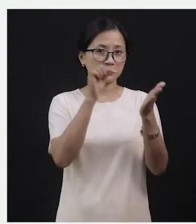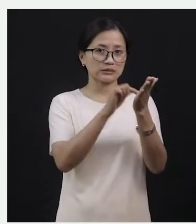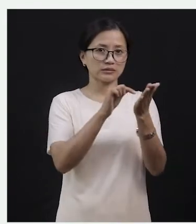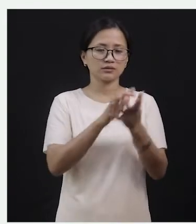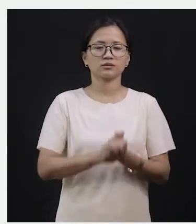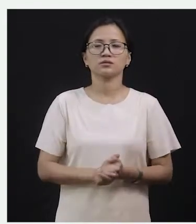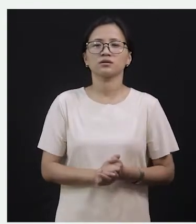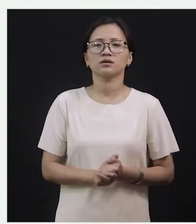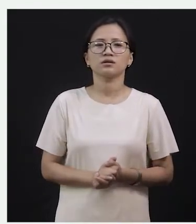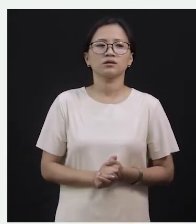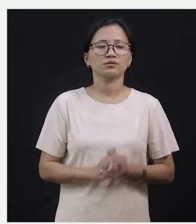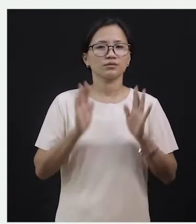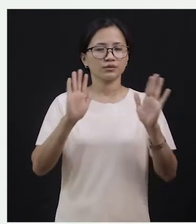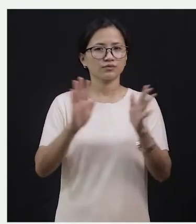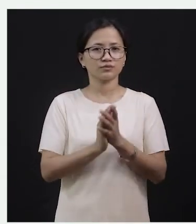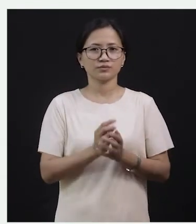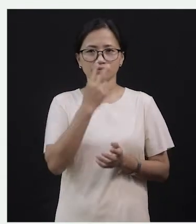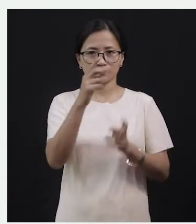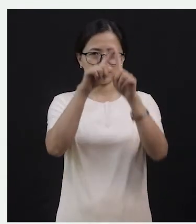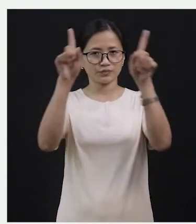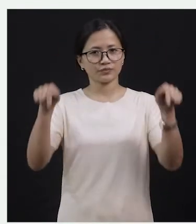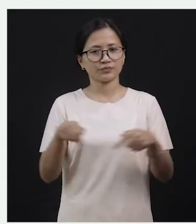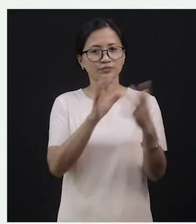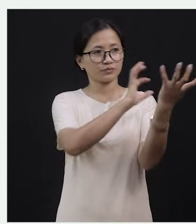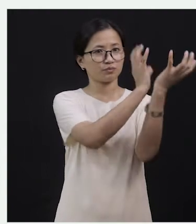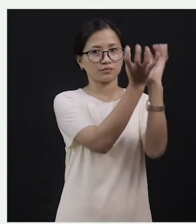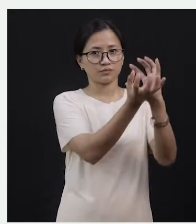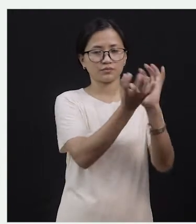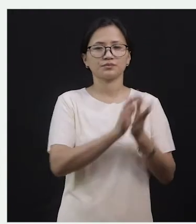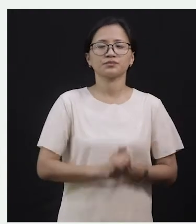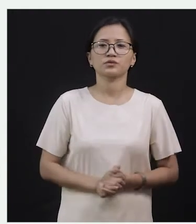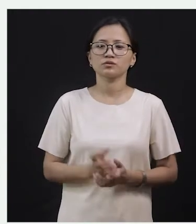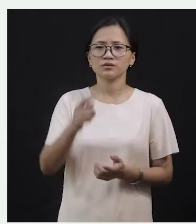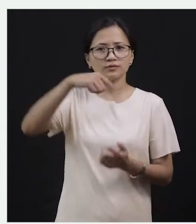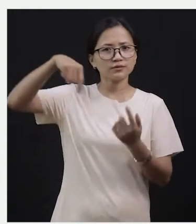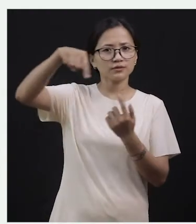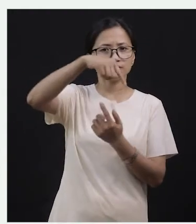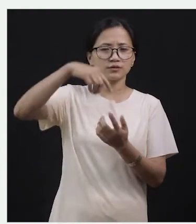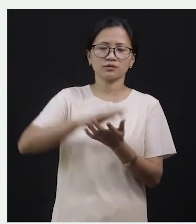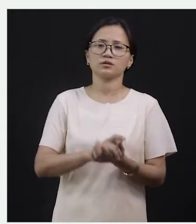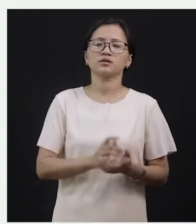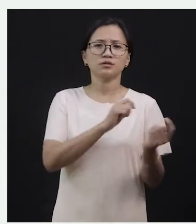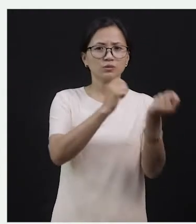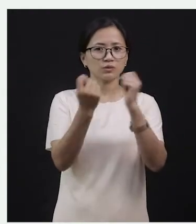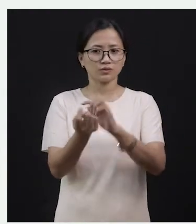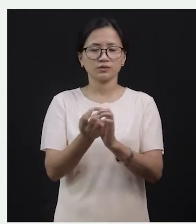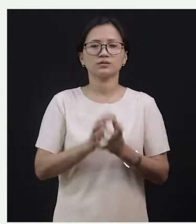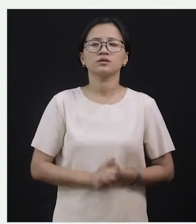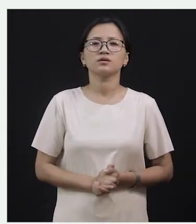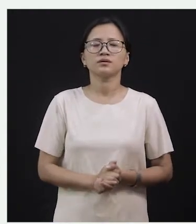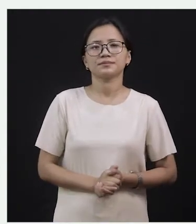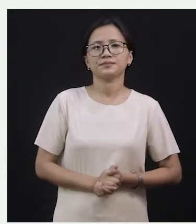the places. See, here we have a globe, and then you can even turn the globe. Okay, you can even